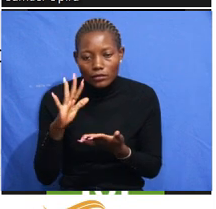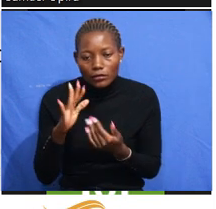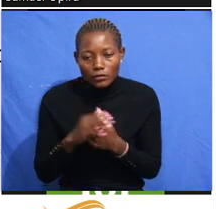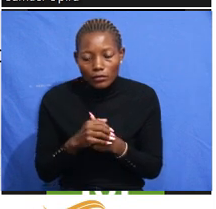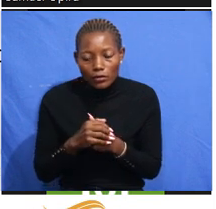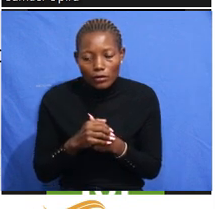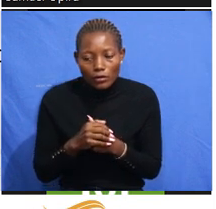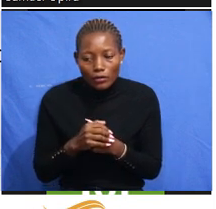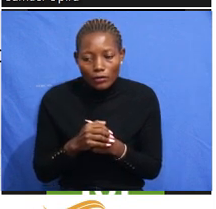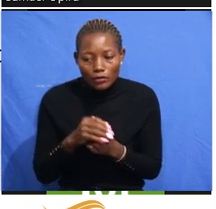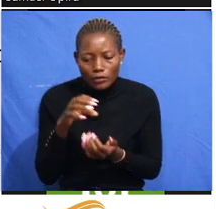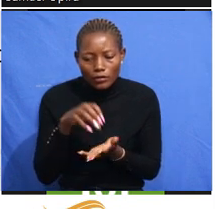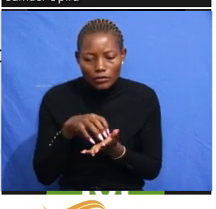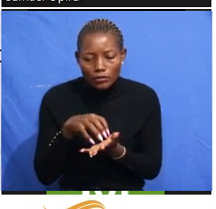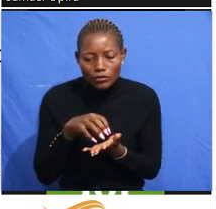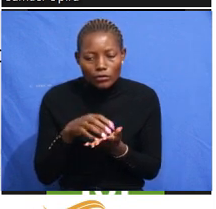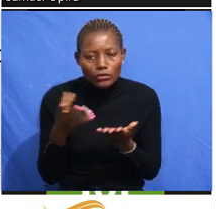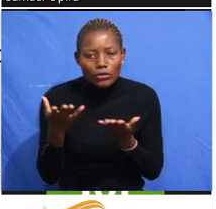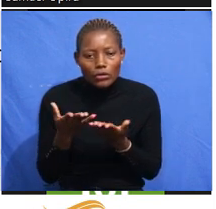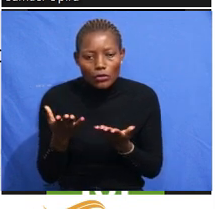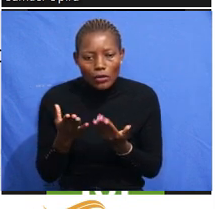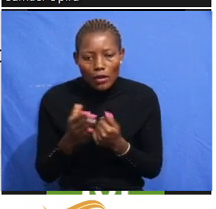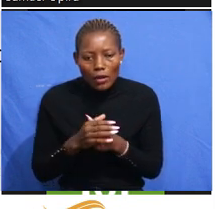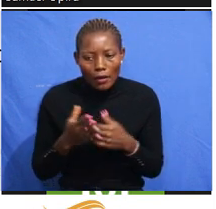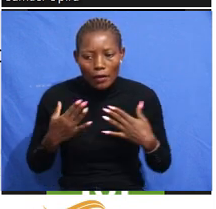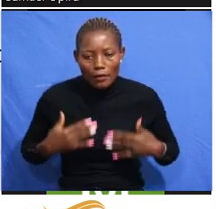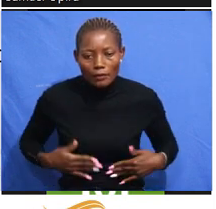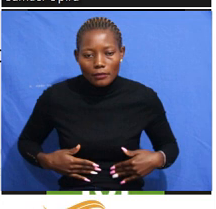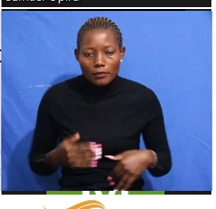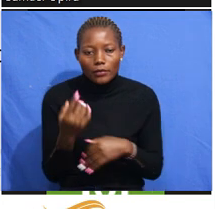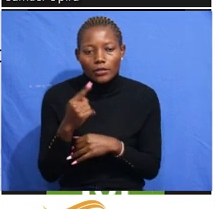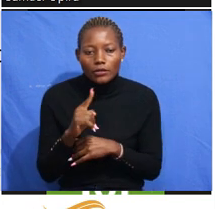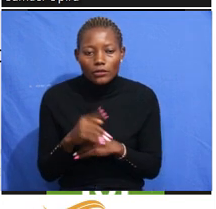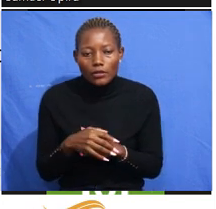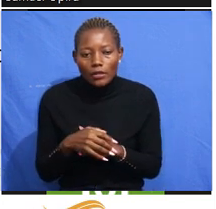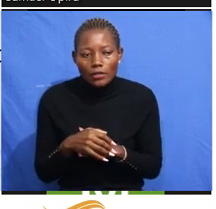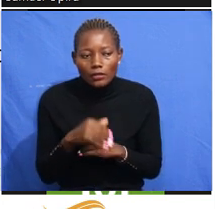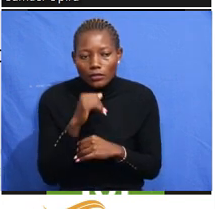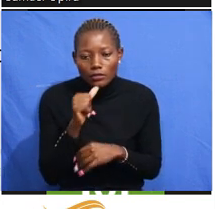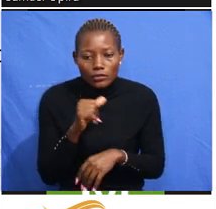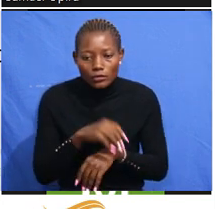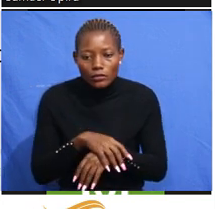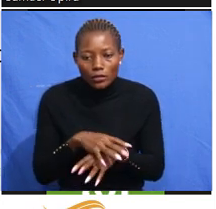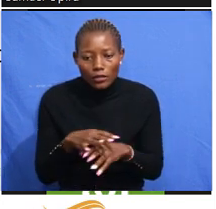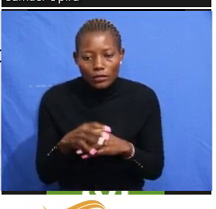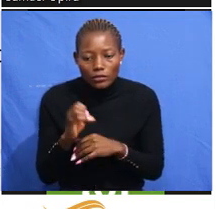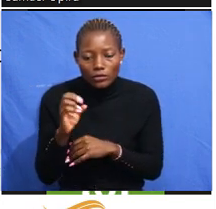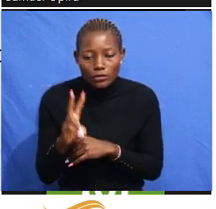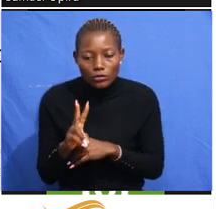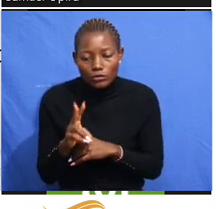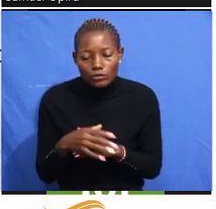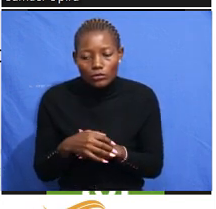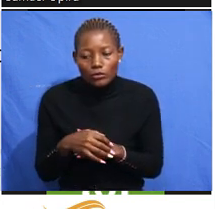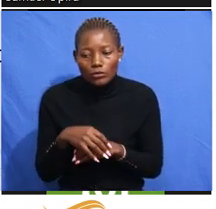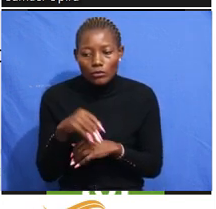sprints. It's a situation where your body has not yet gotten the oxygen in. For example,